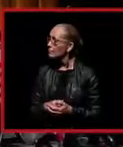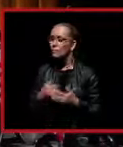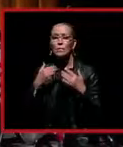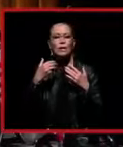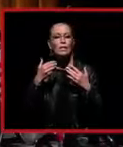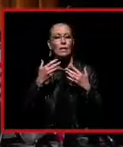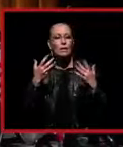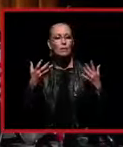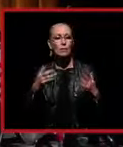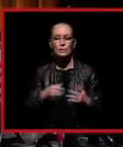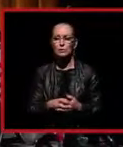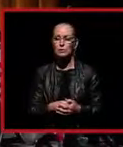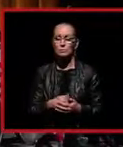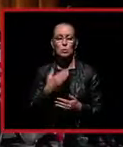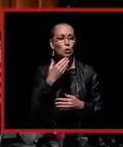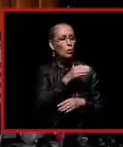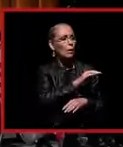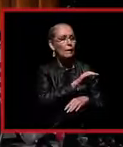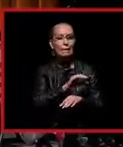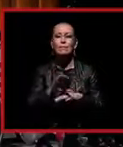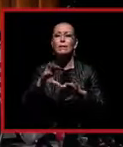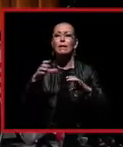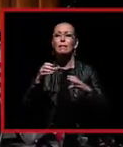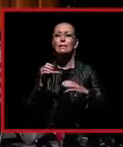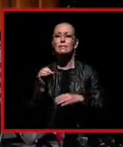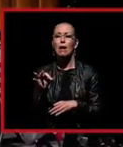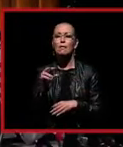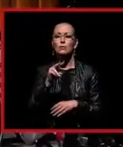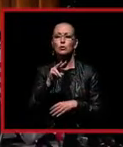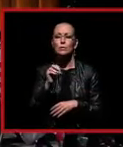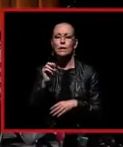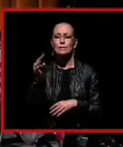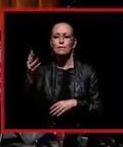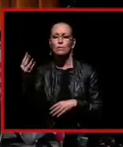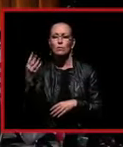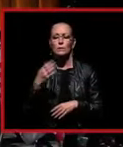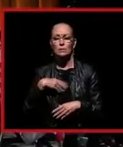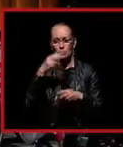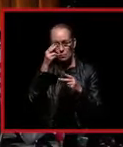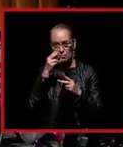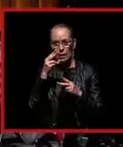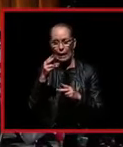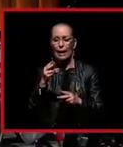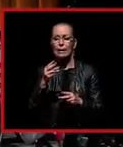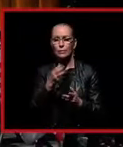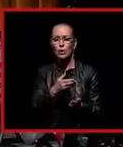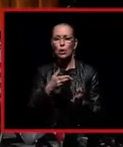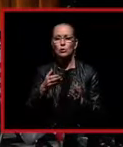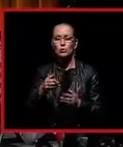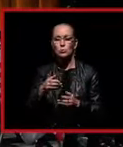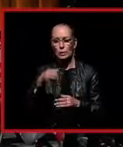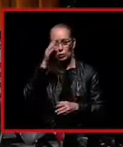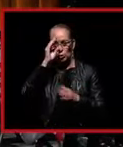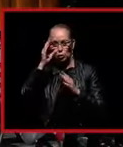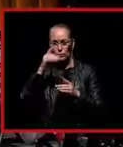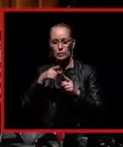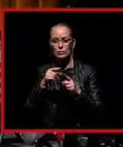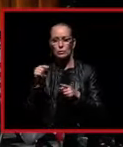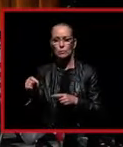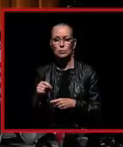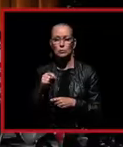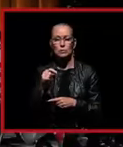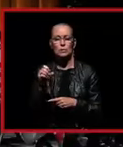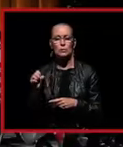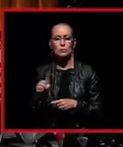Thank you. Good evening, class of 2014. It is my honor to bring you greetings from your Springfield Technical Community